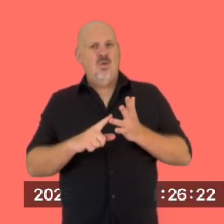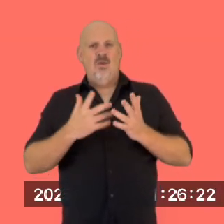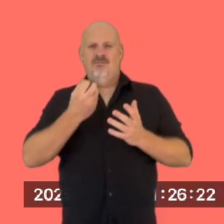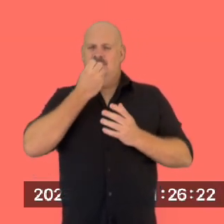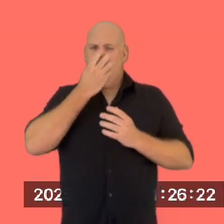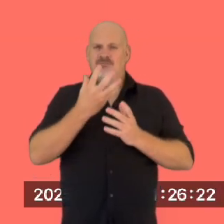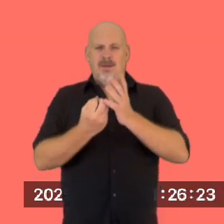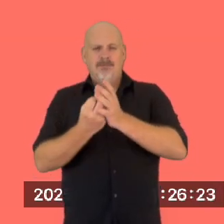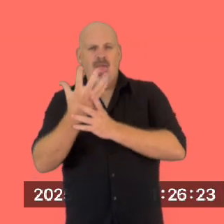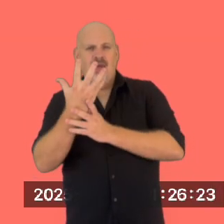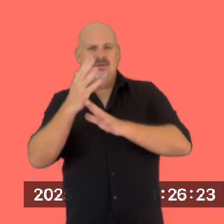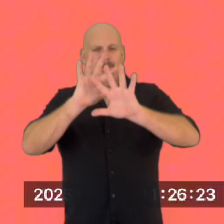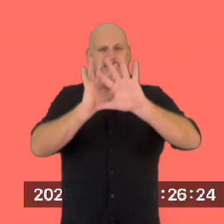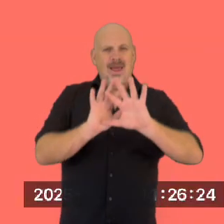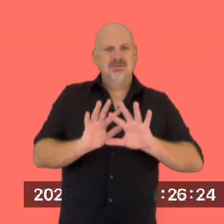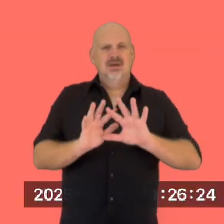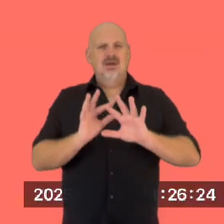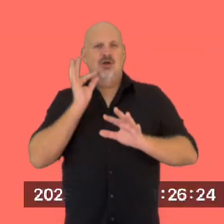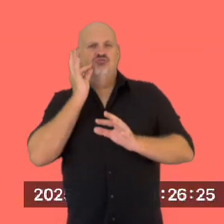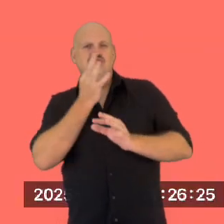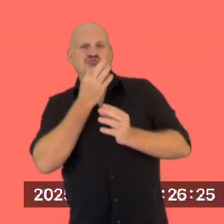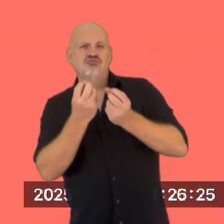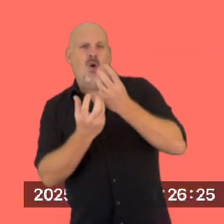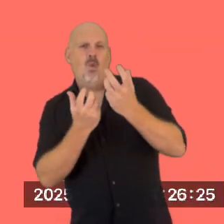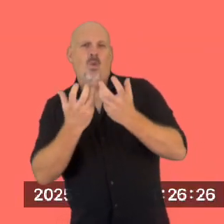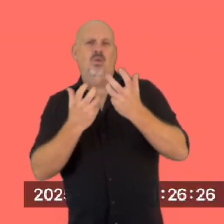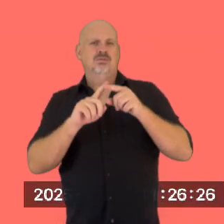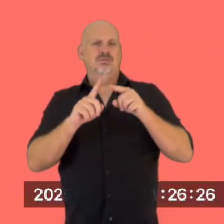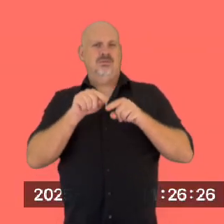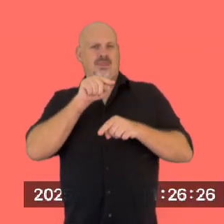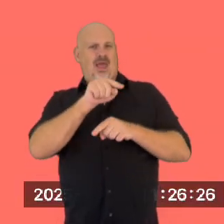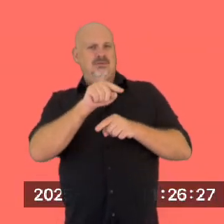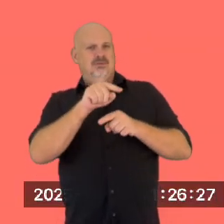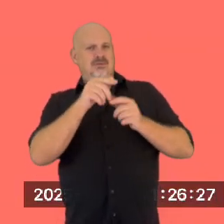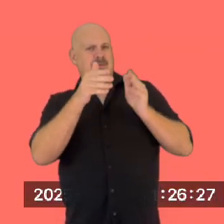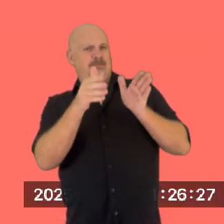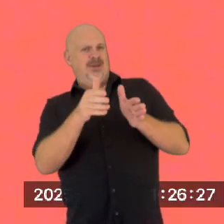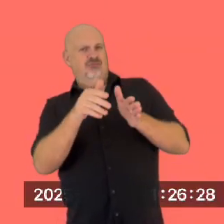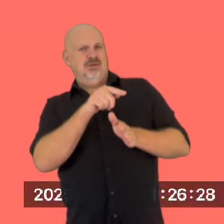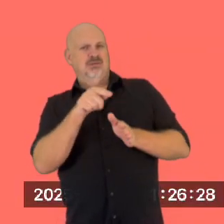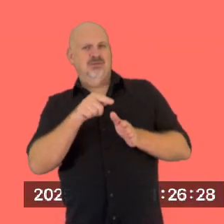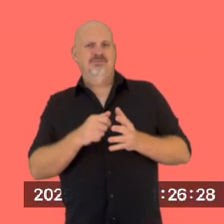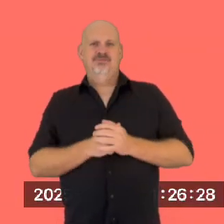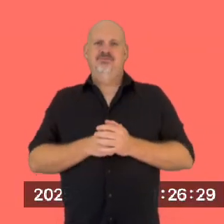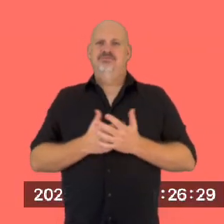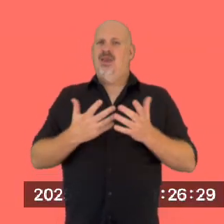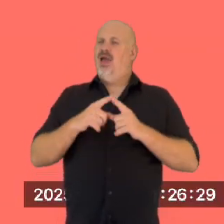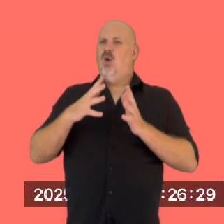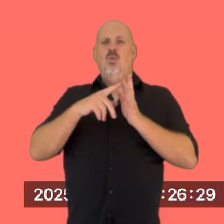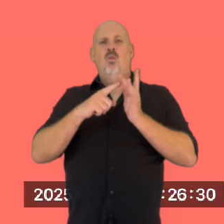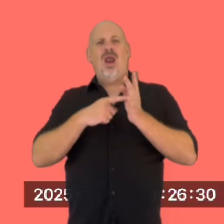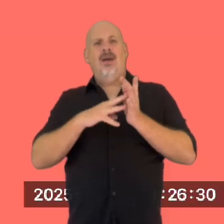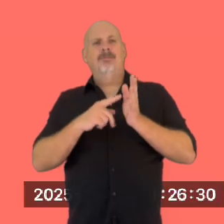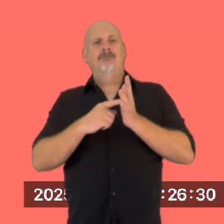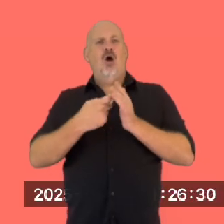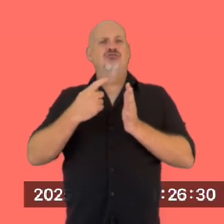Art Deco. There's some really beautiful patterns and plants and rose representation of that. And in the arts and crafts period, I guess